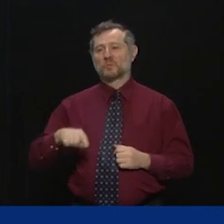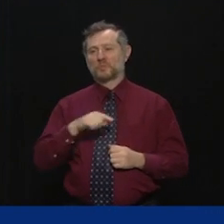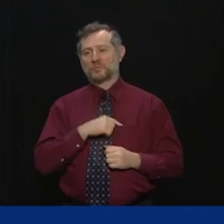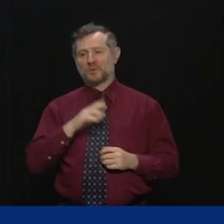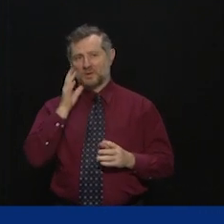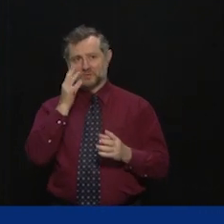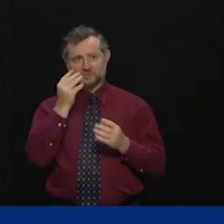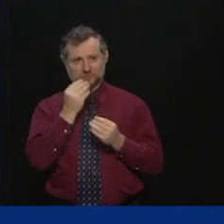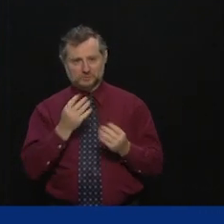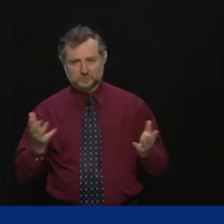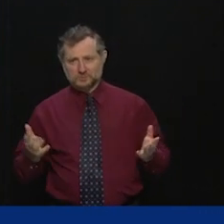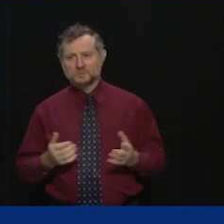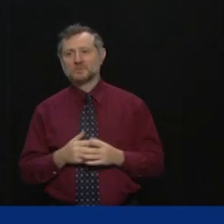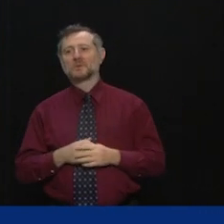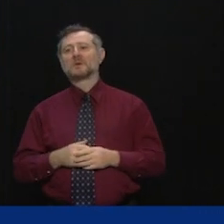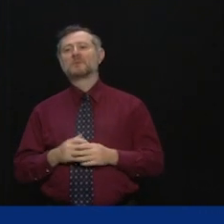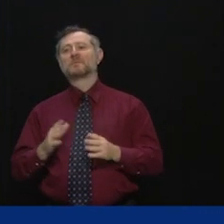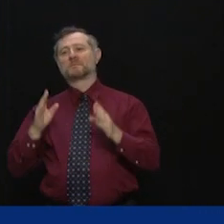to your mother.